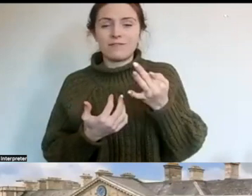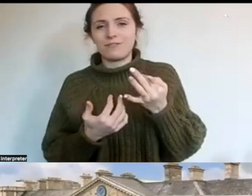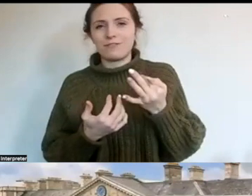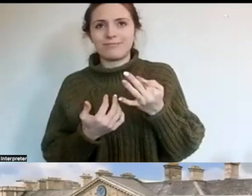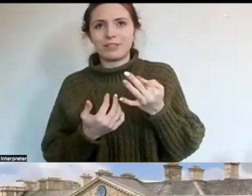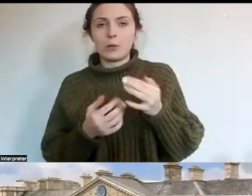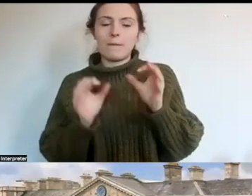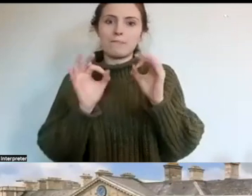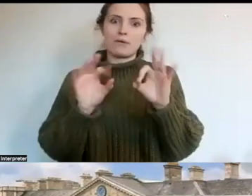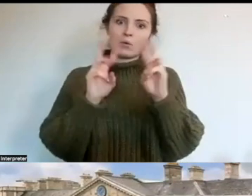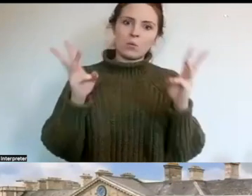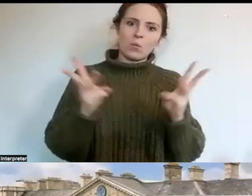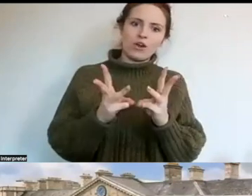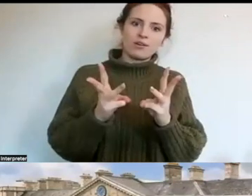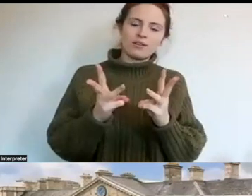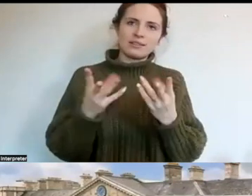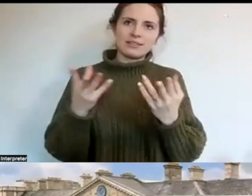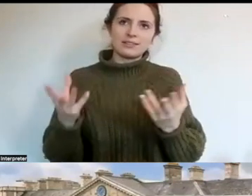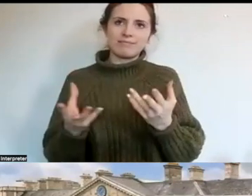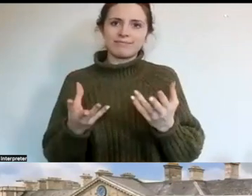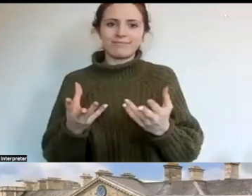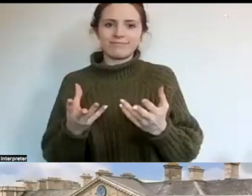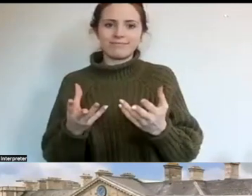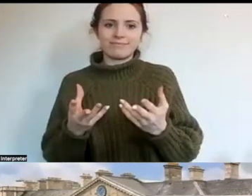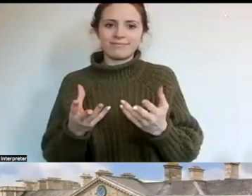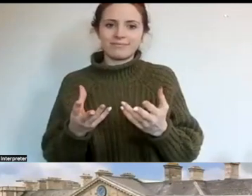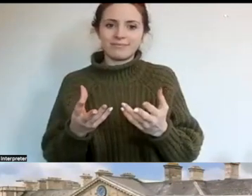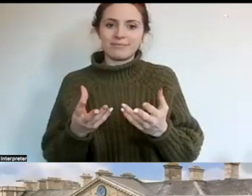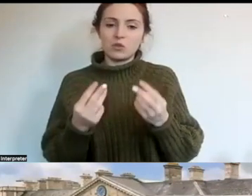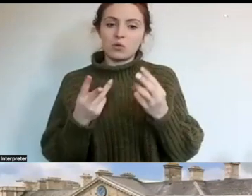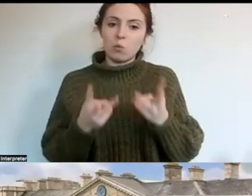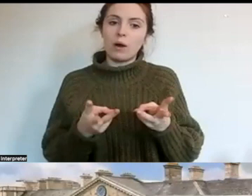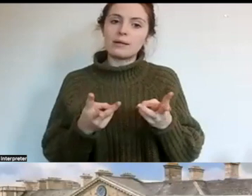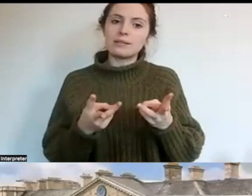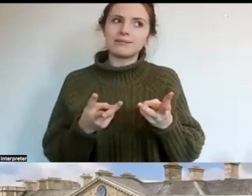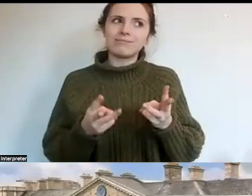utopian point of view, preferably in mainstream community